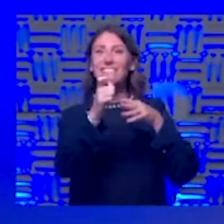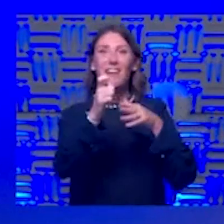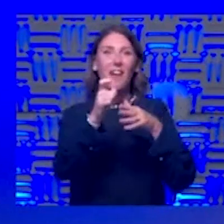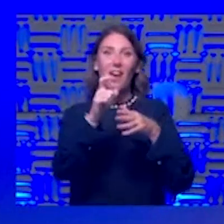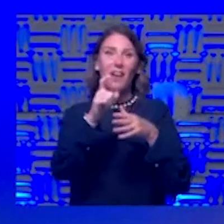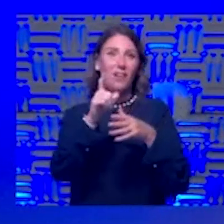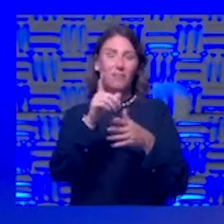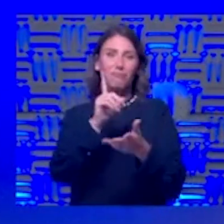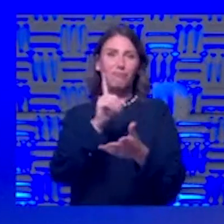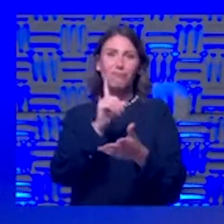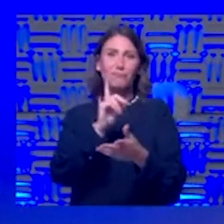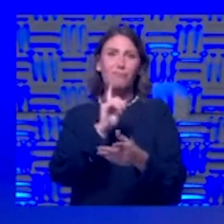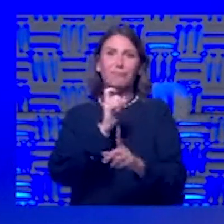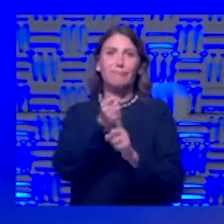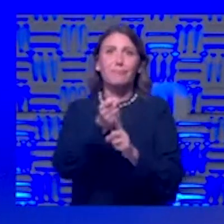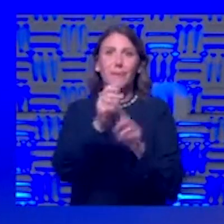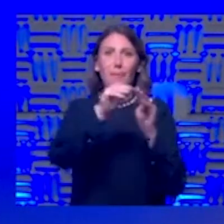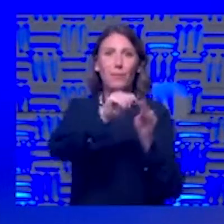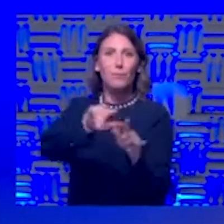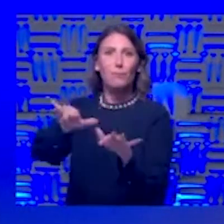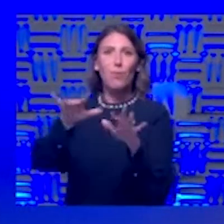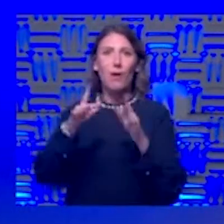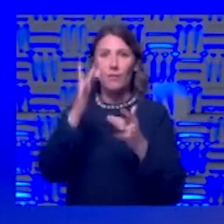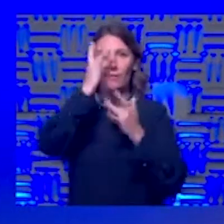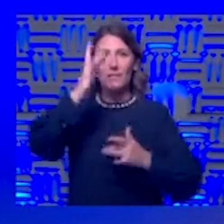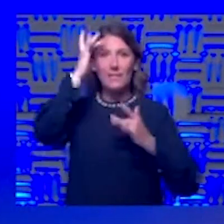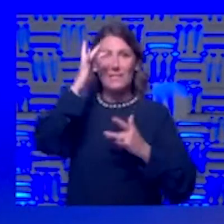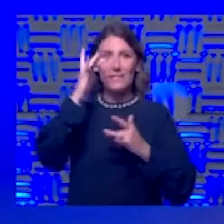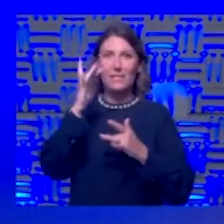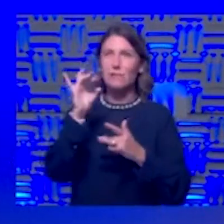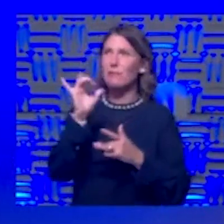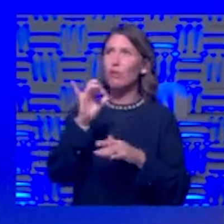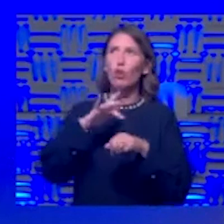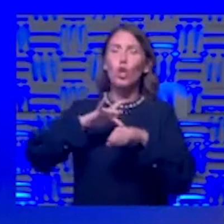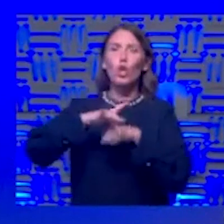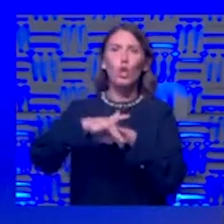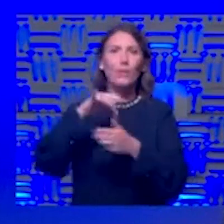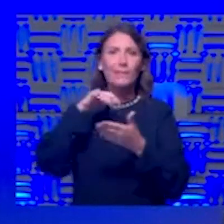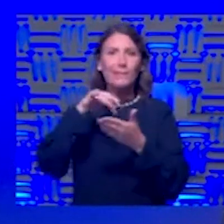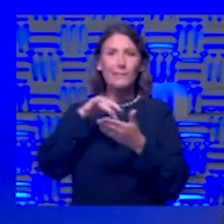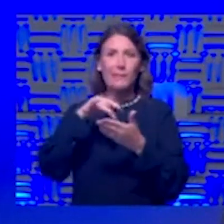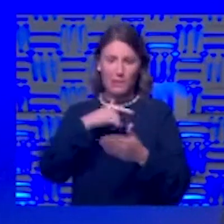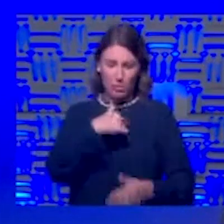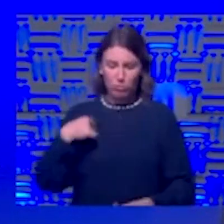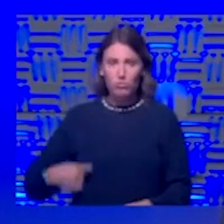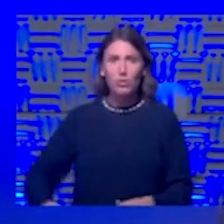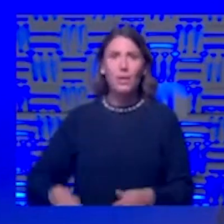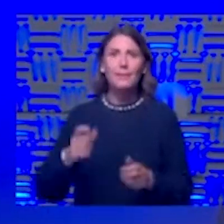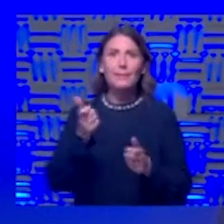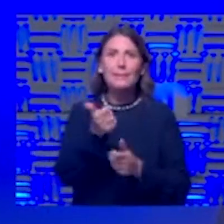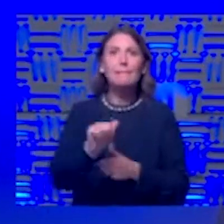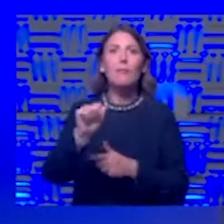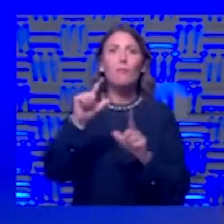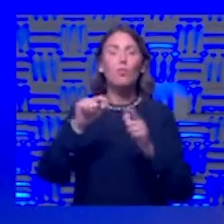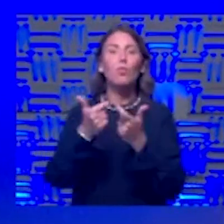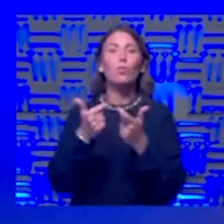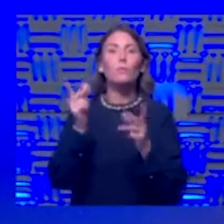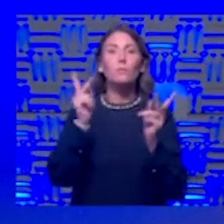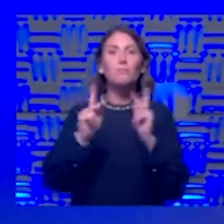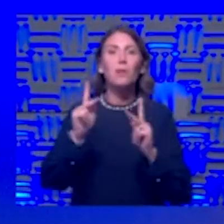early published study, I think it was in China, where they showed several groups of families sitting next